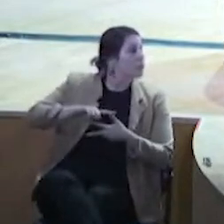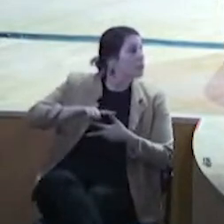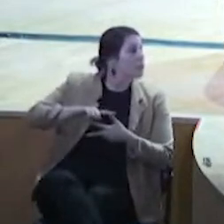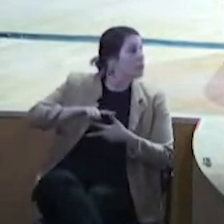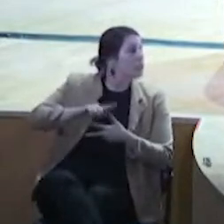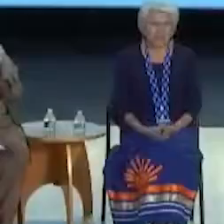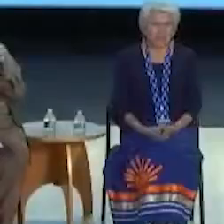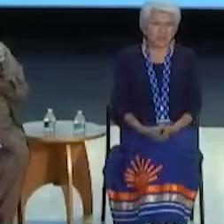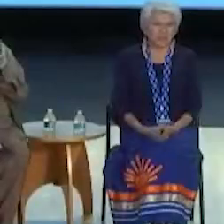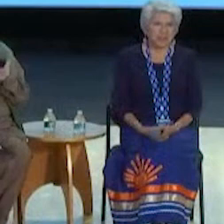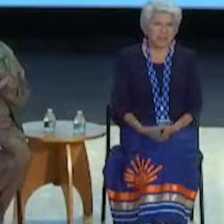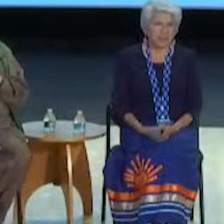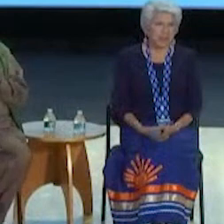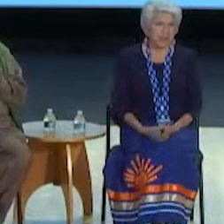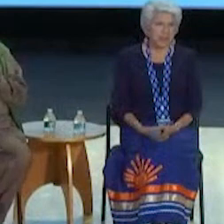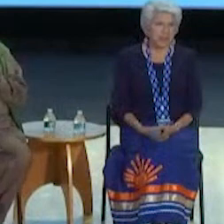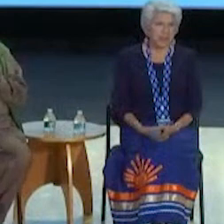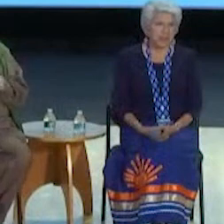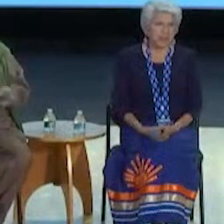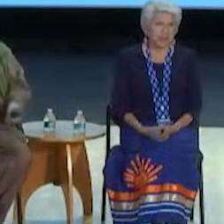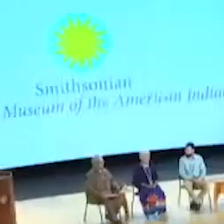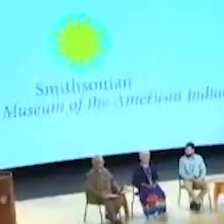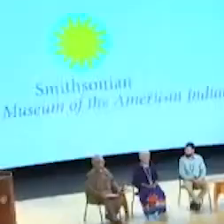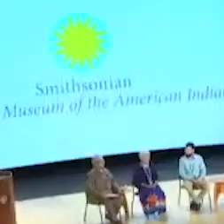about yourself and your project?